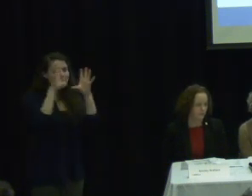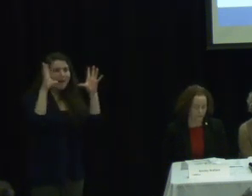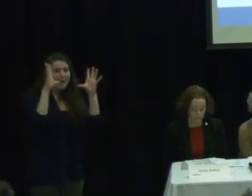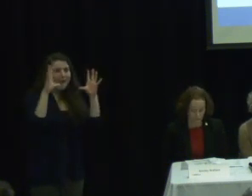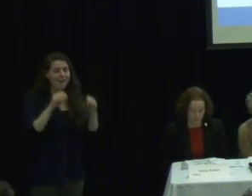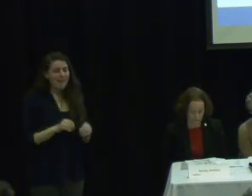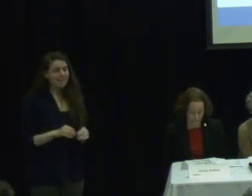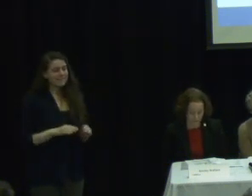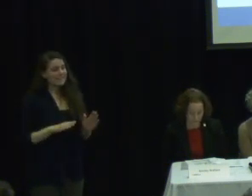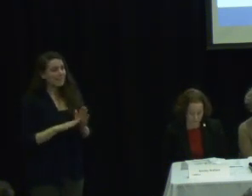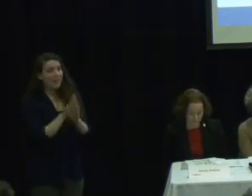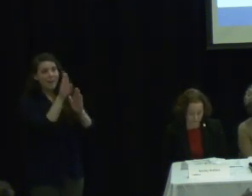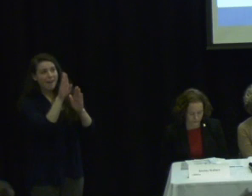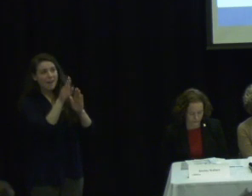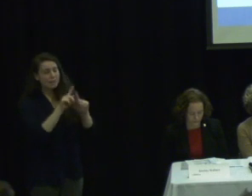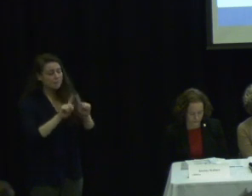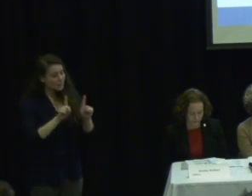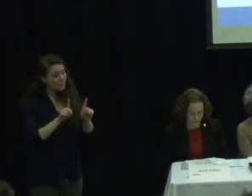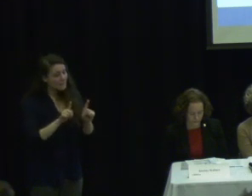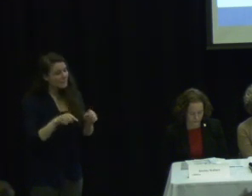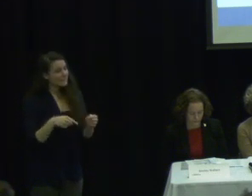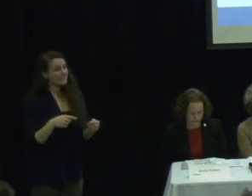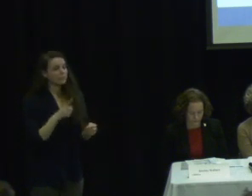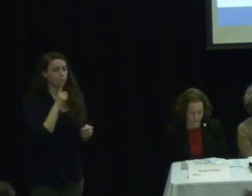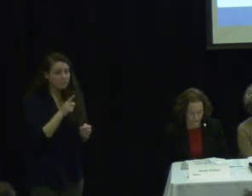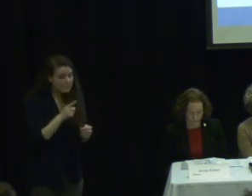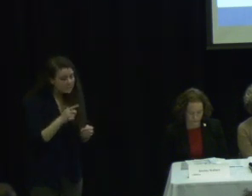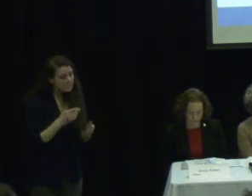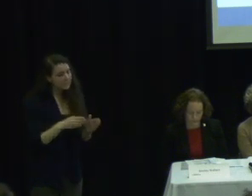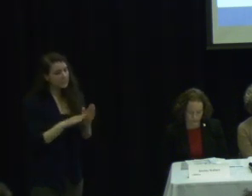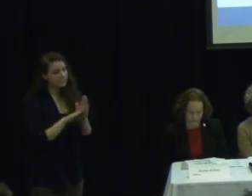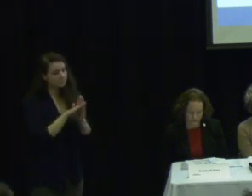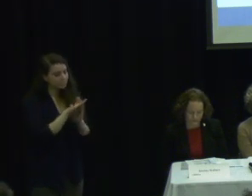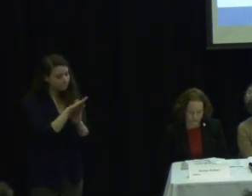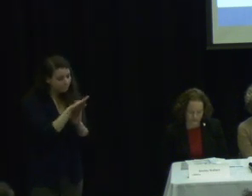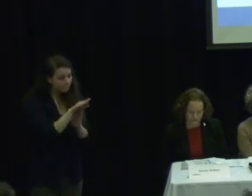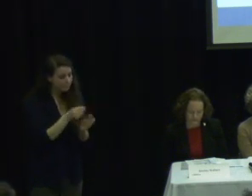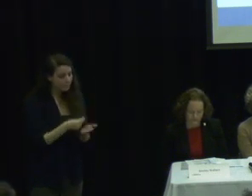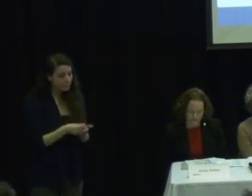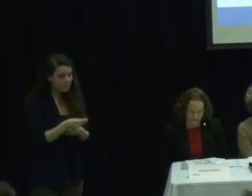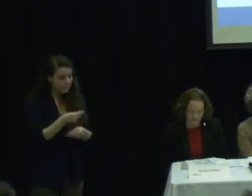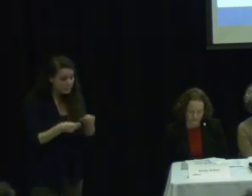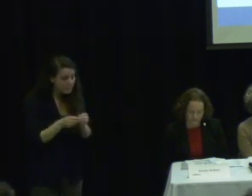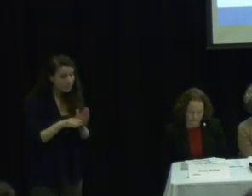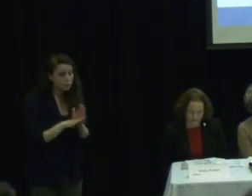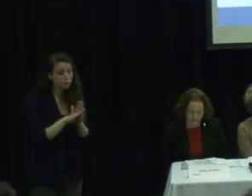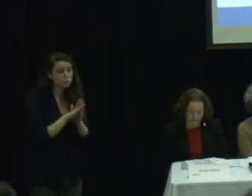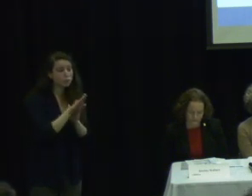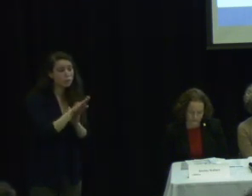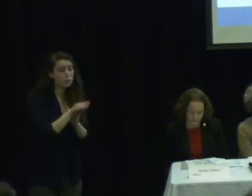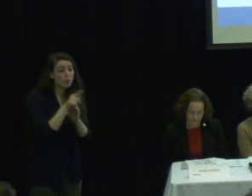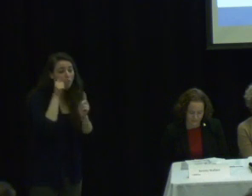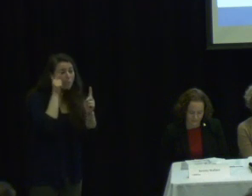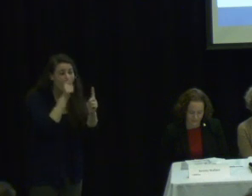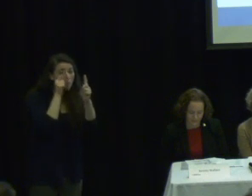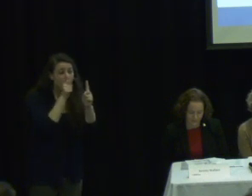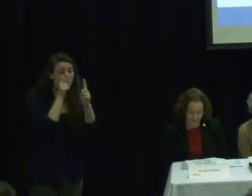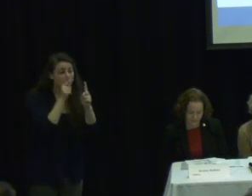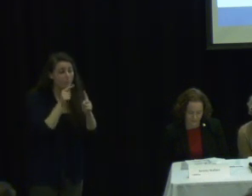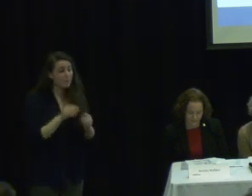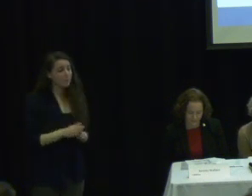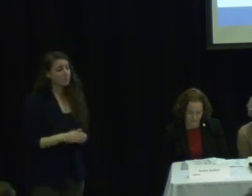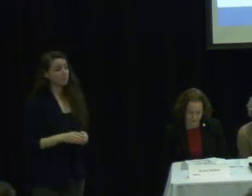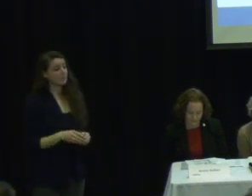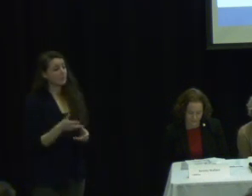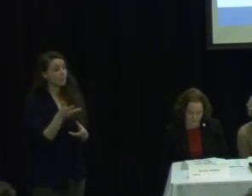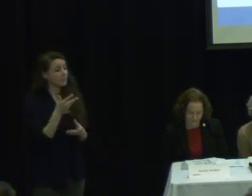hours, than our actuals. Not always, but what we want to do is smooth out these lines so that the yellow lines up with the blue. The